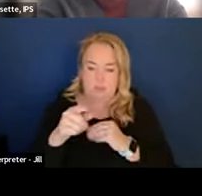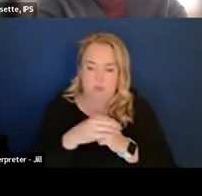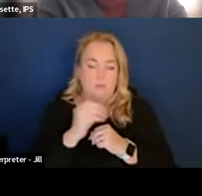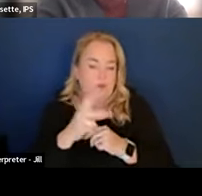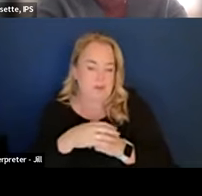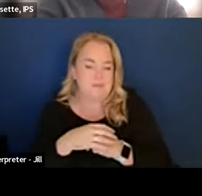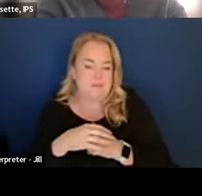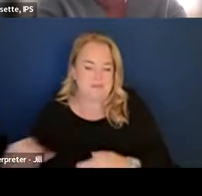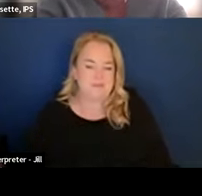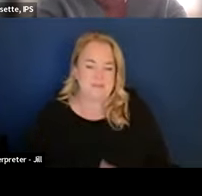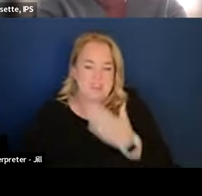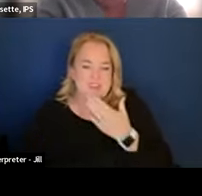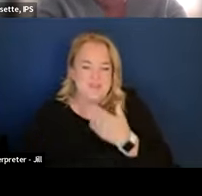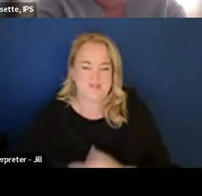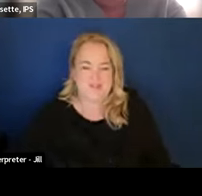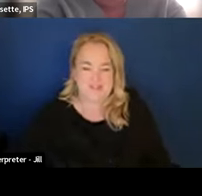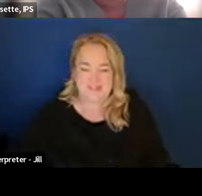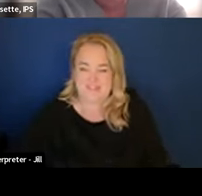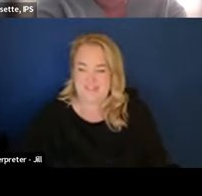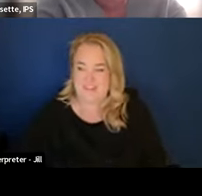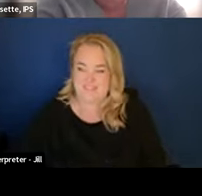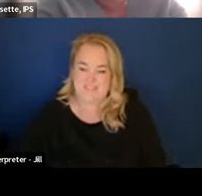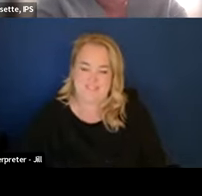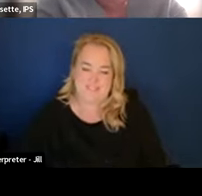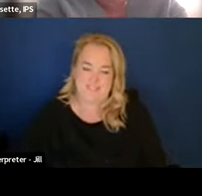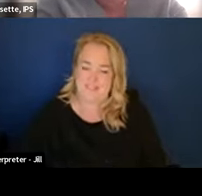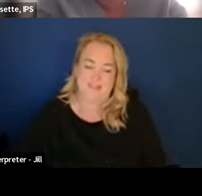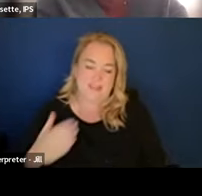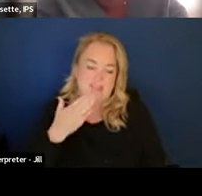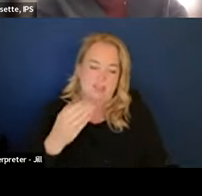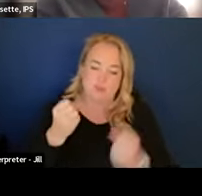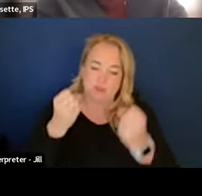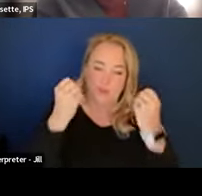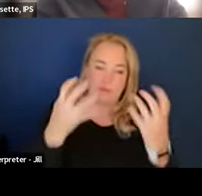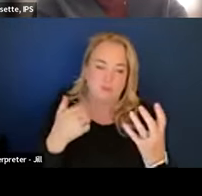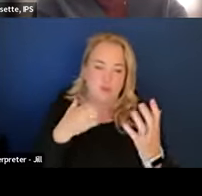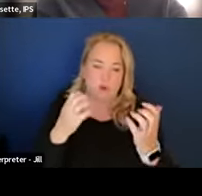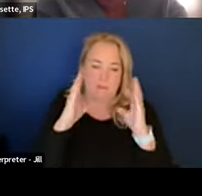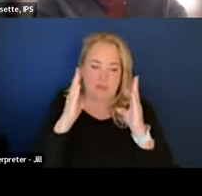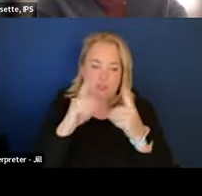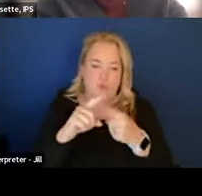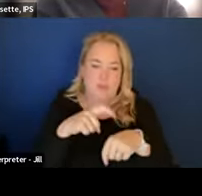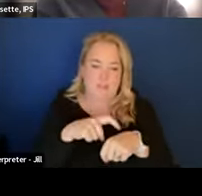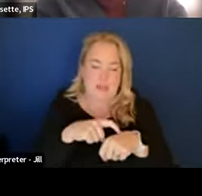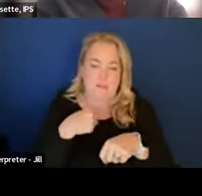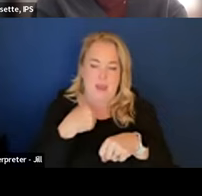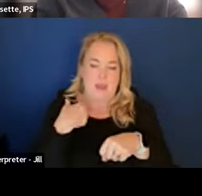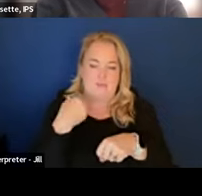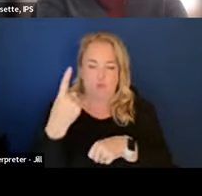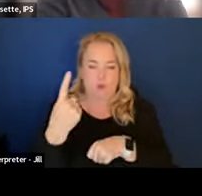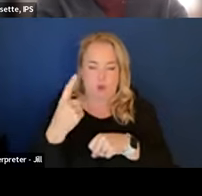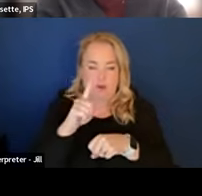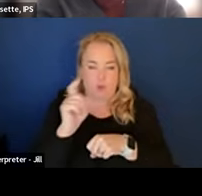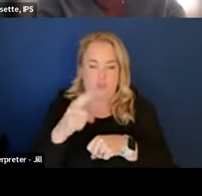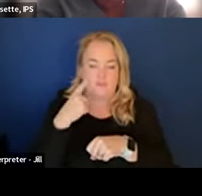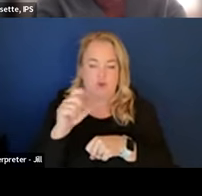Okay, perfect. Thank you. Thank you, everyone. Great. Thank you so much. I want to be mindful of time. I have a selfish question for our subcommittee